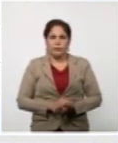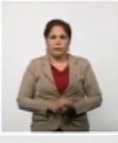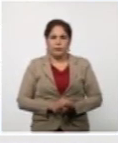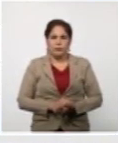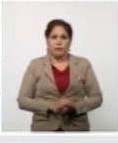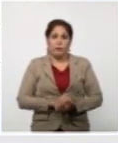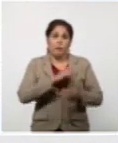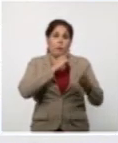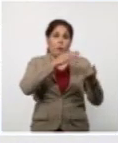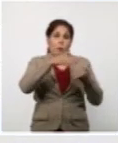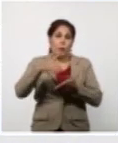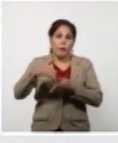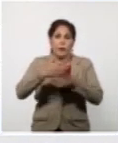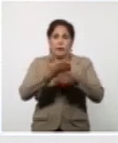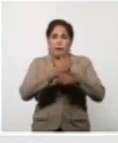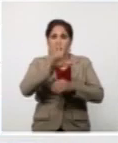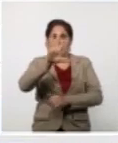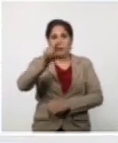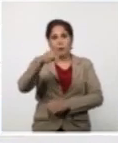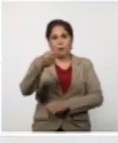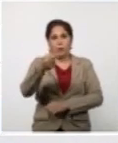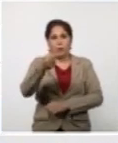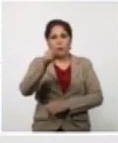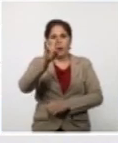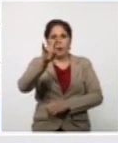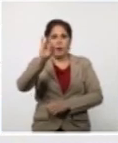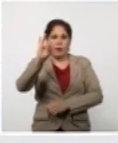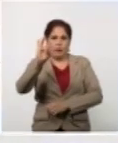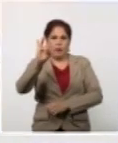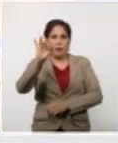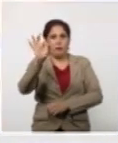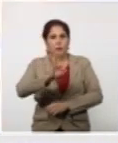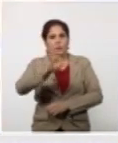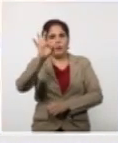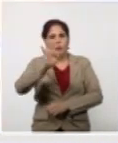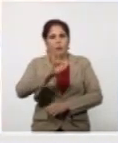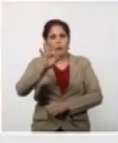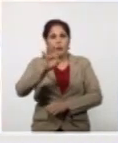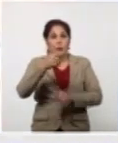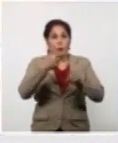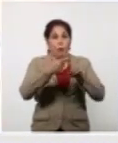for a lethality of